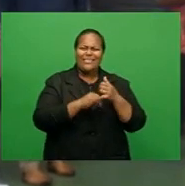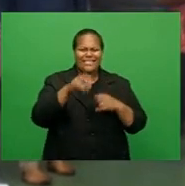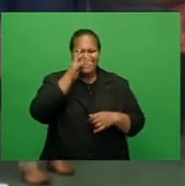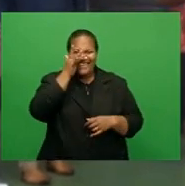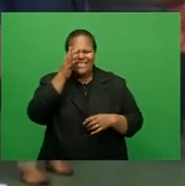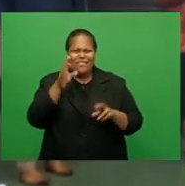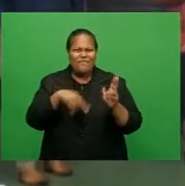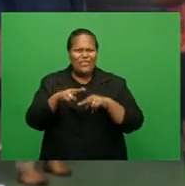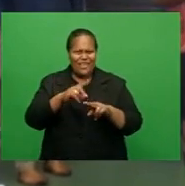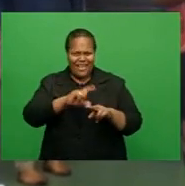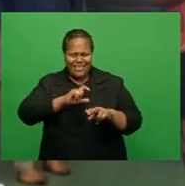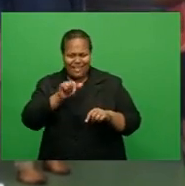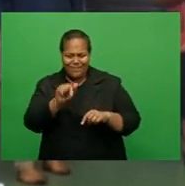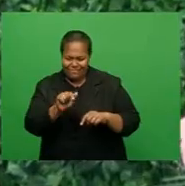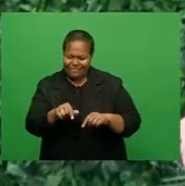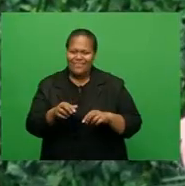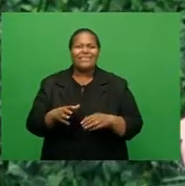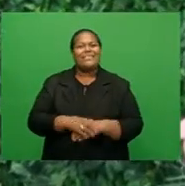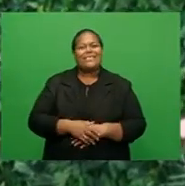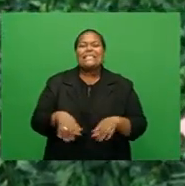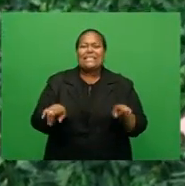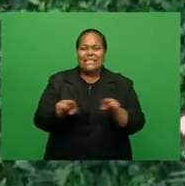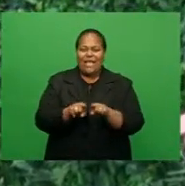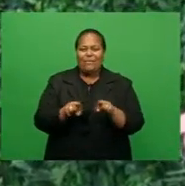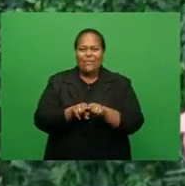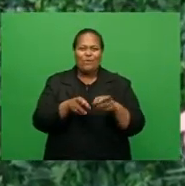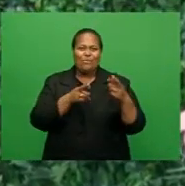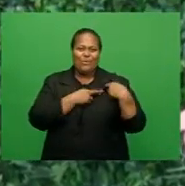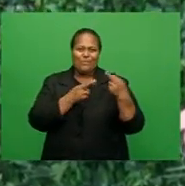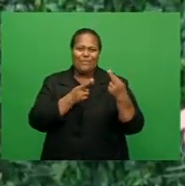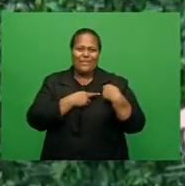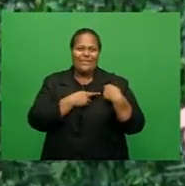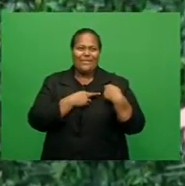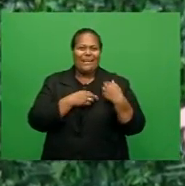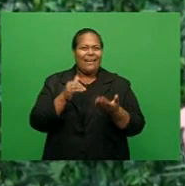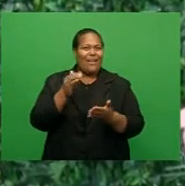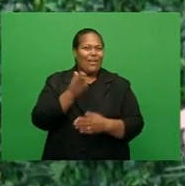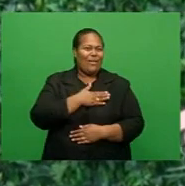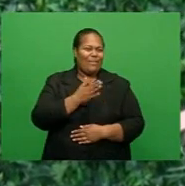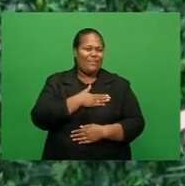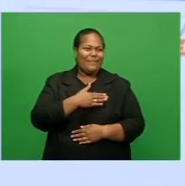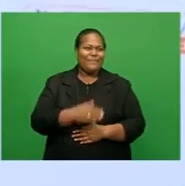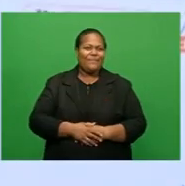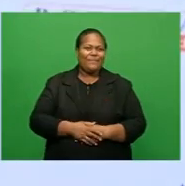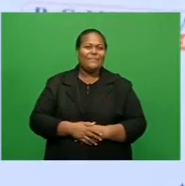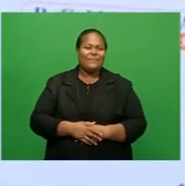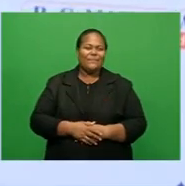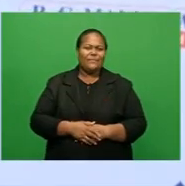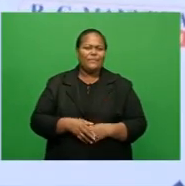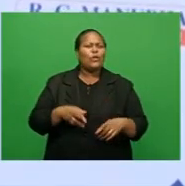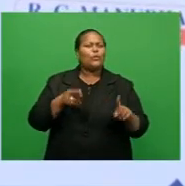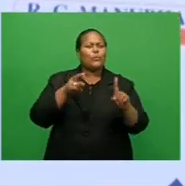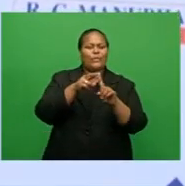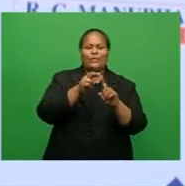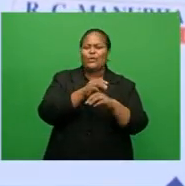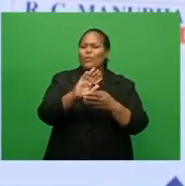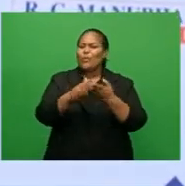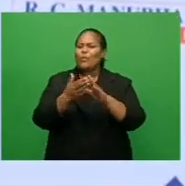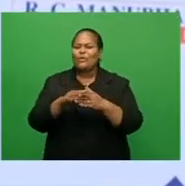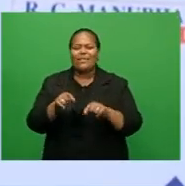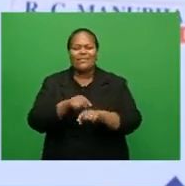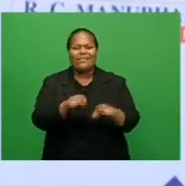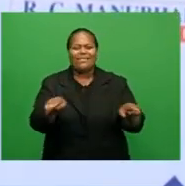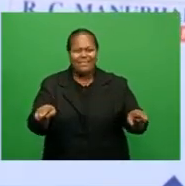social responsibility. Simanova has embarked on, reaching out to the community and ensuring that